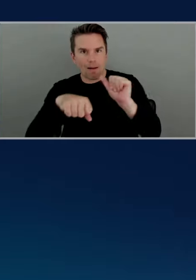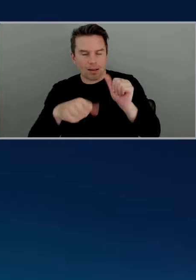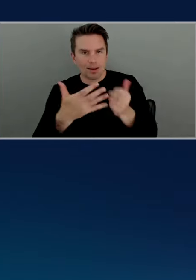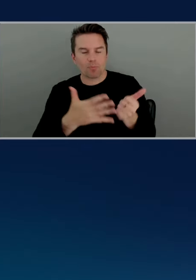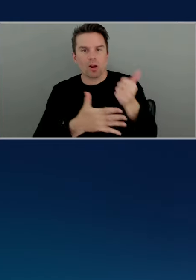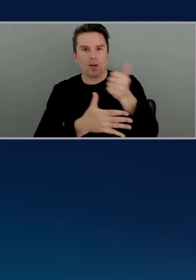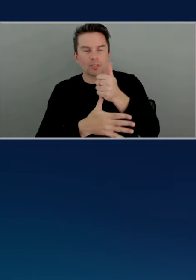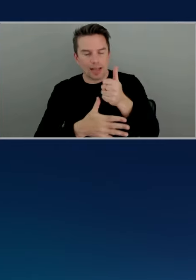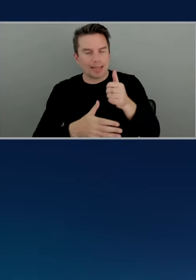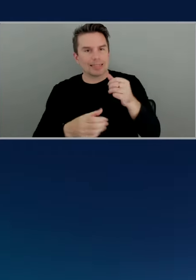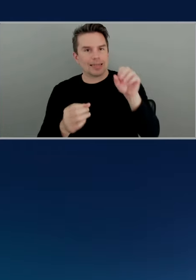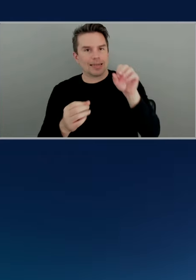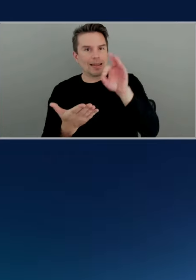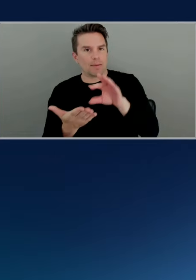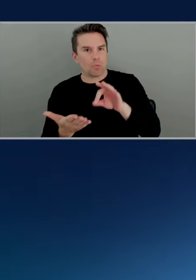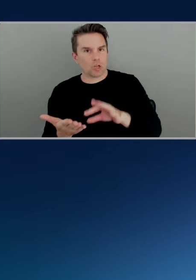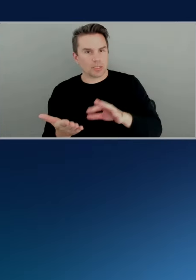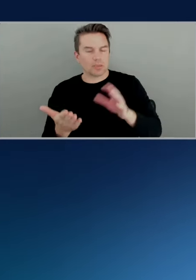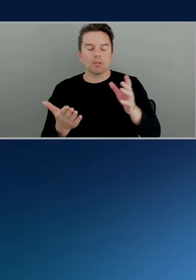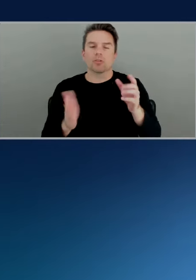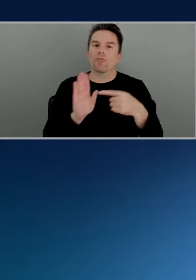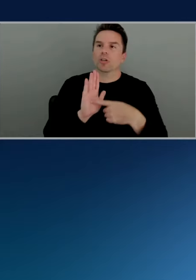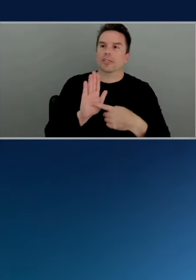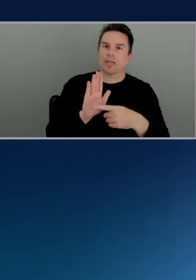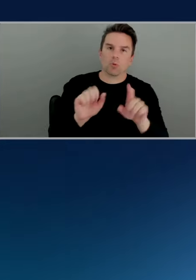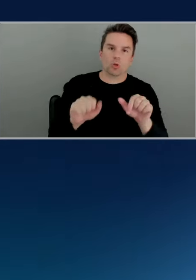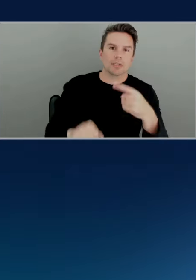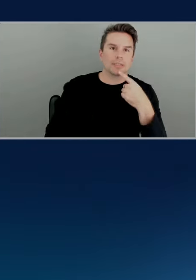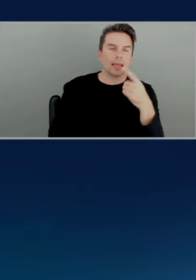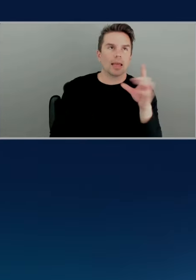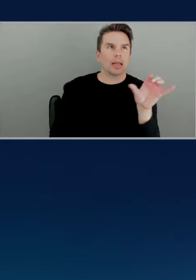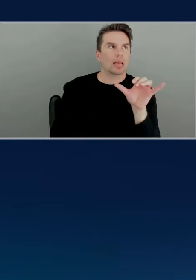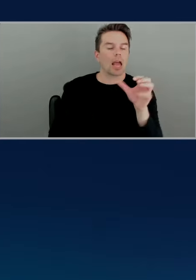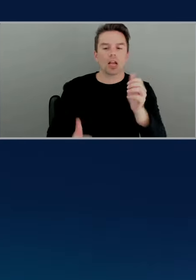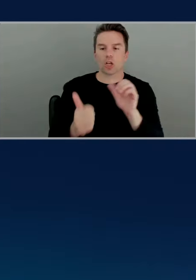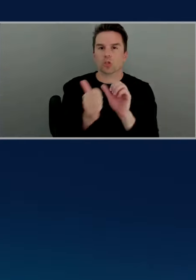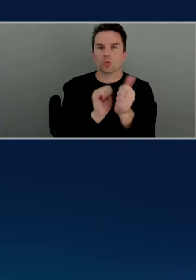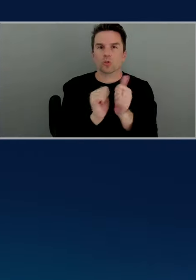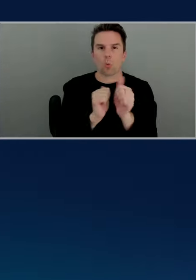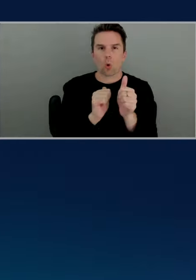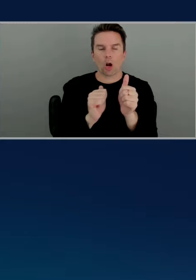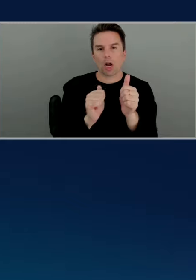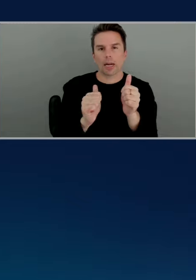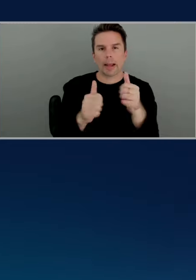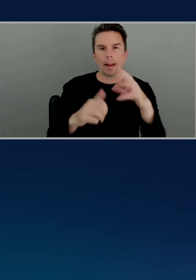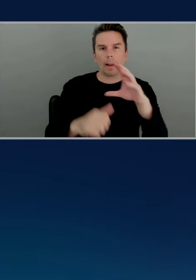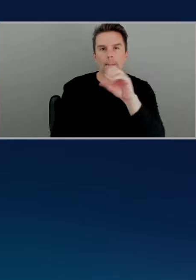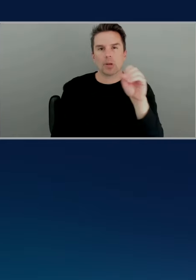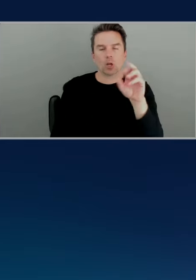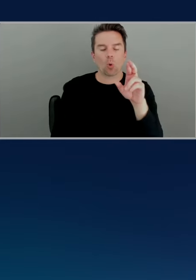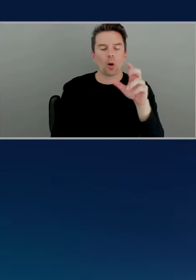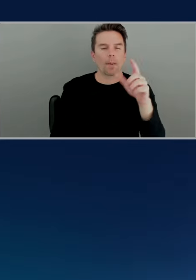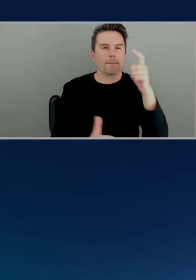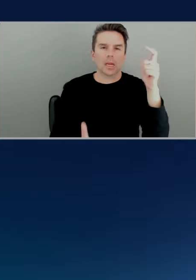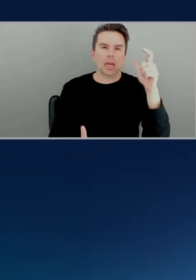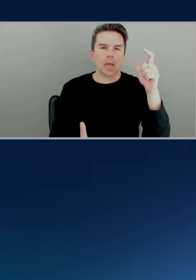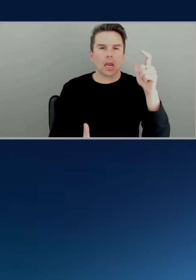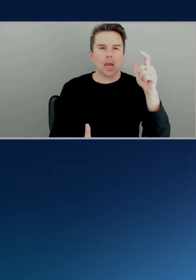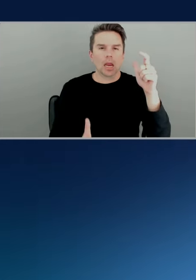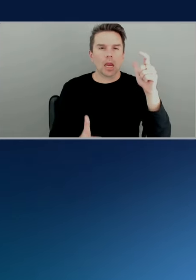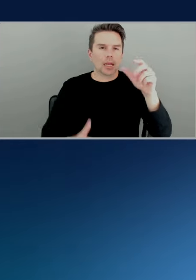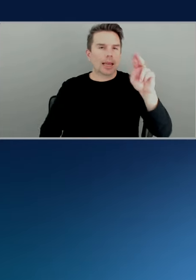say, example about let's take a sporting company or one of these large like NBA or NFL or